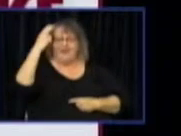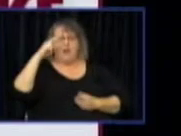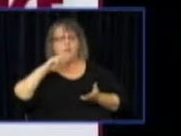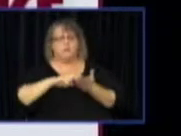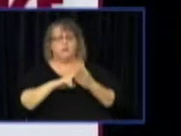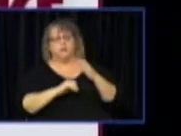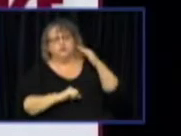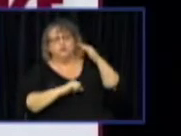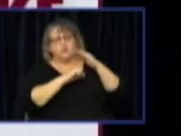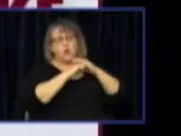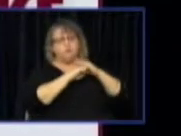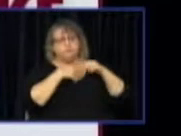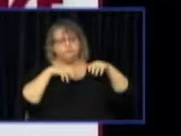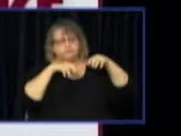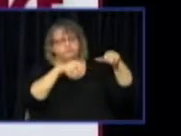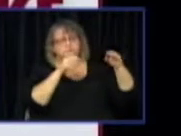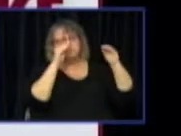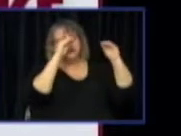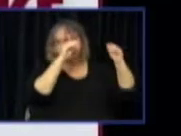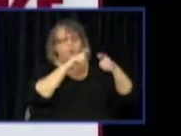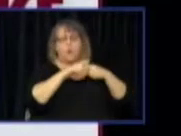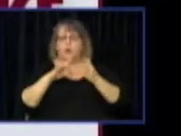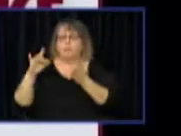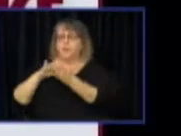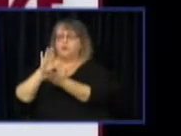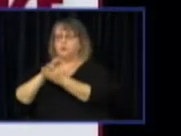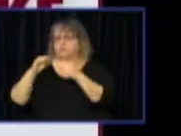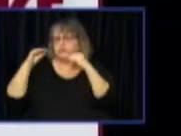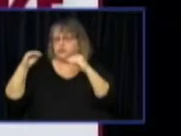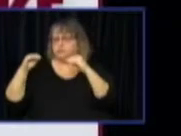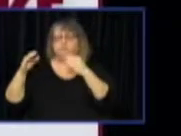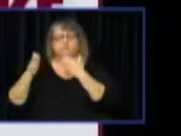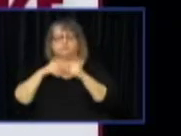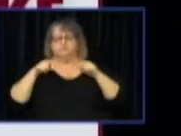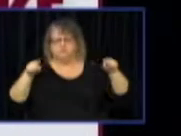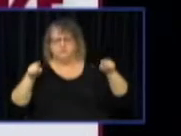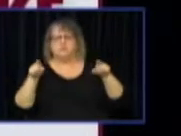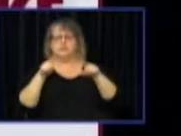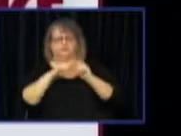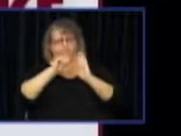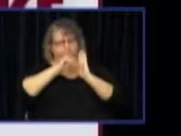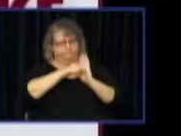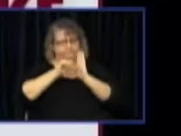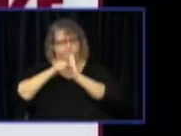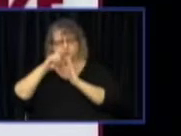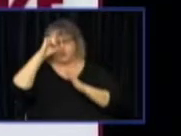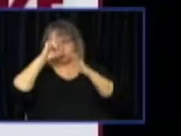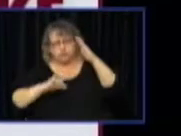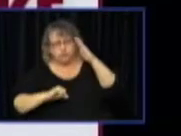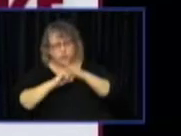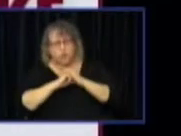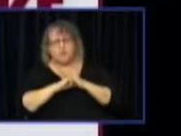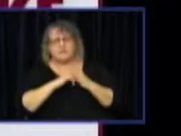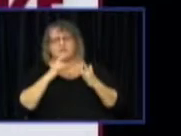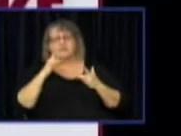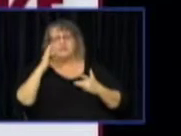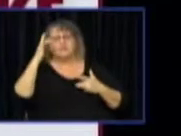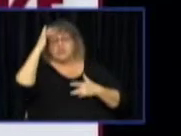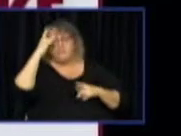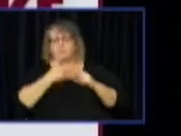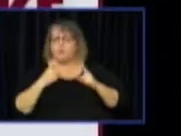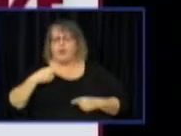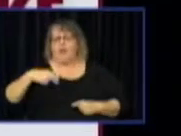stroke, either with the public or when I educate medical students at the School of Medicine, I always like to emphasize that stroke is really a disease of